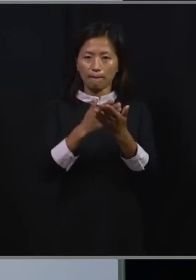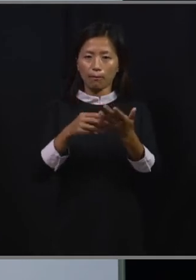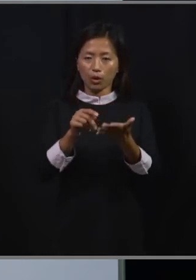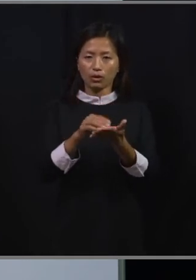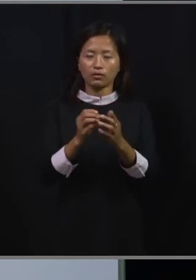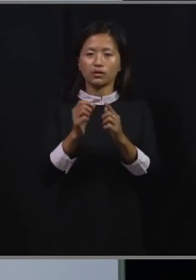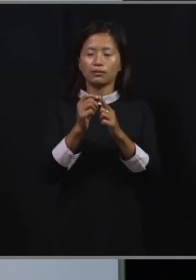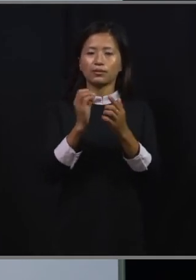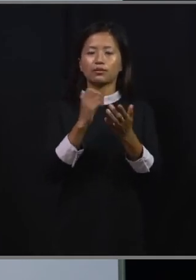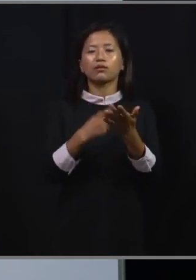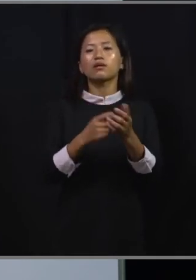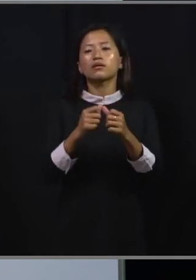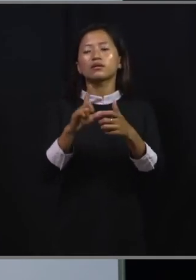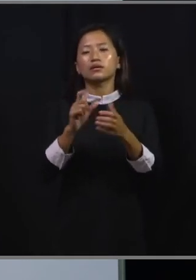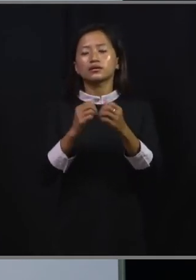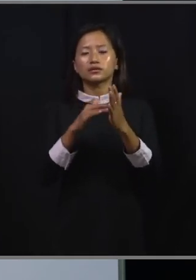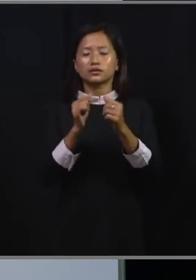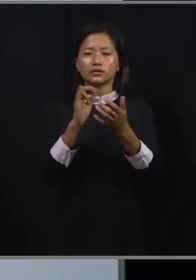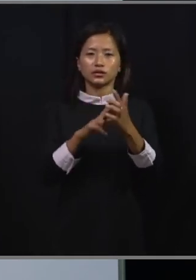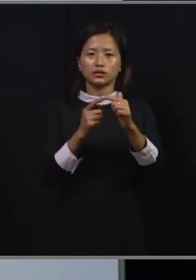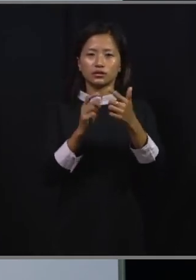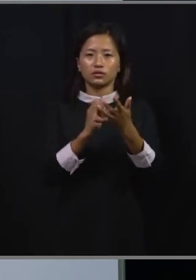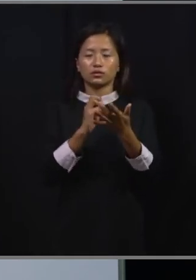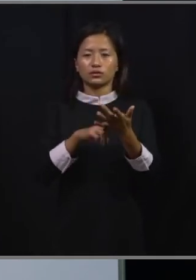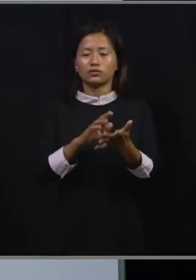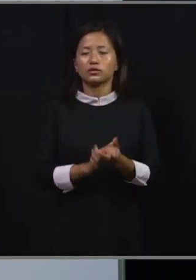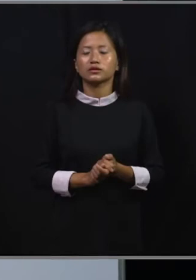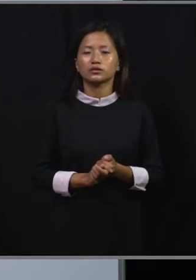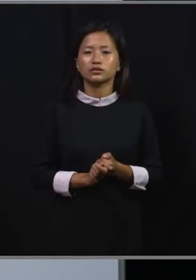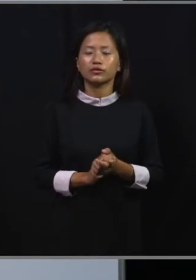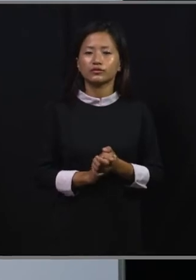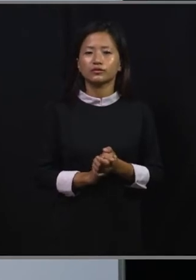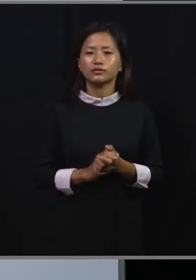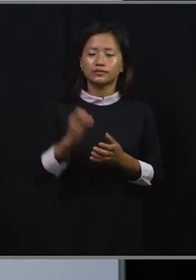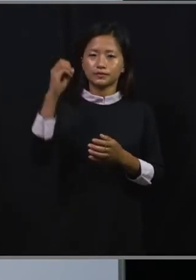what? Polarization of light. Okay, so next theory. Okay, next theory